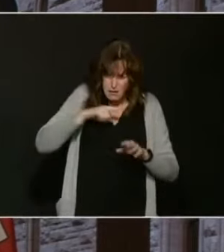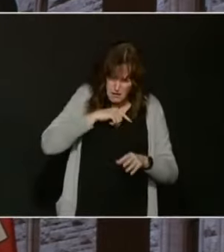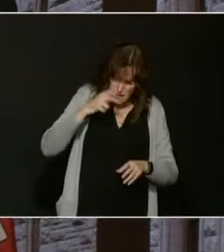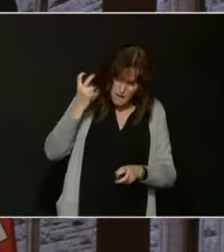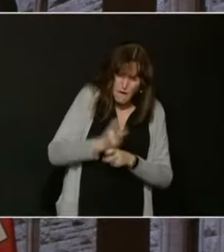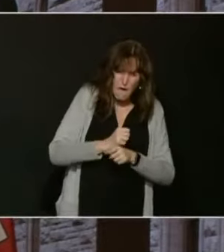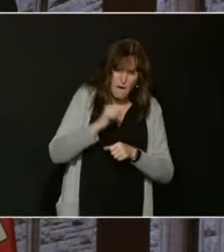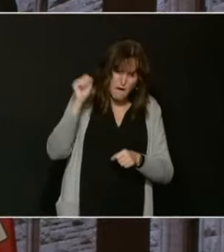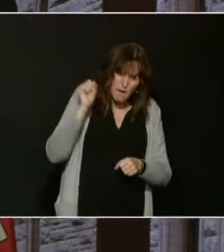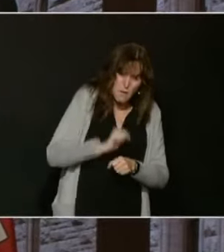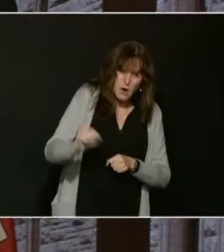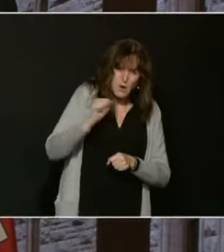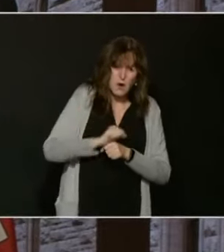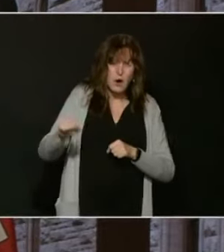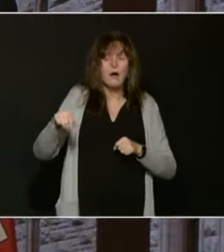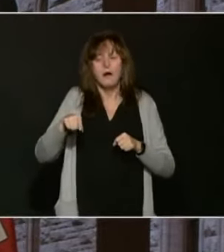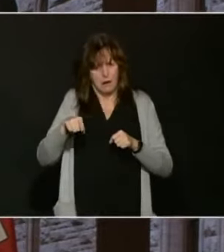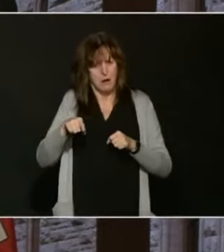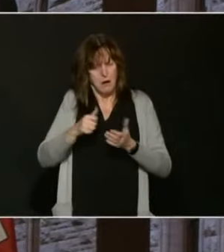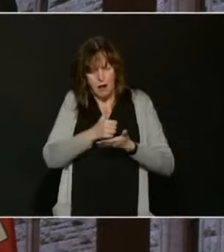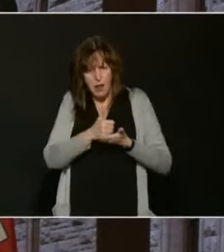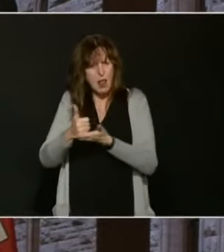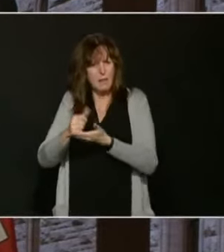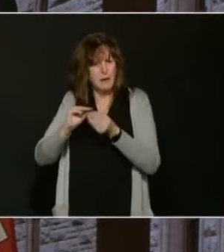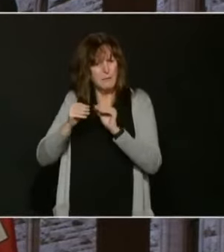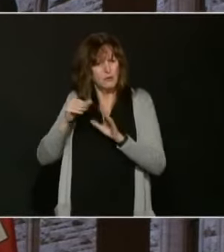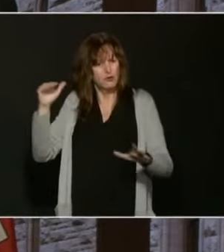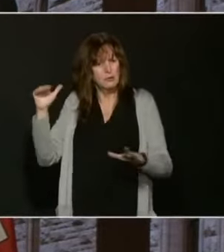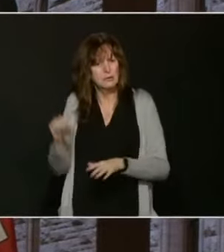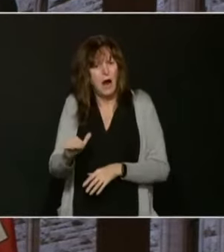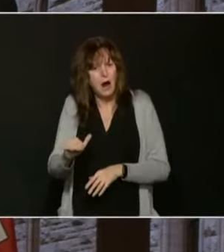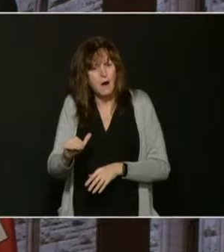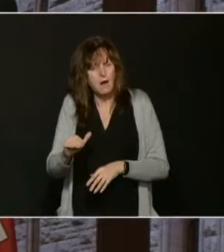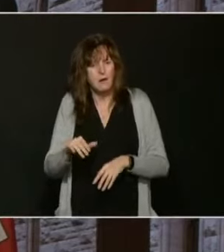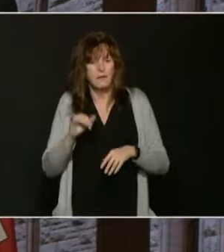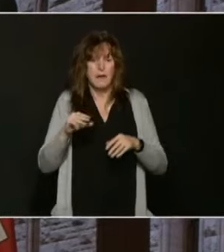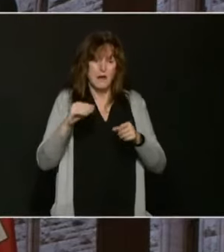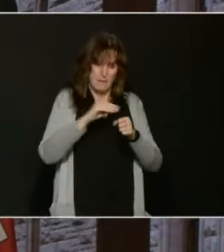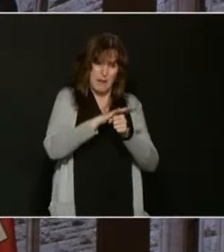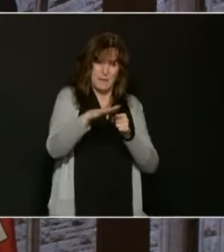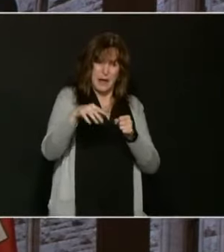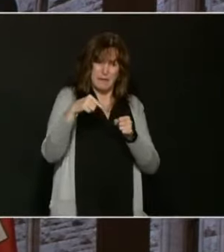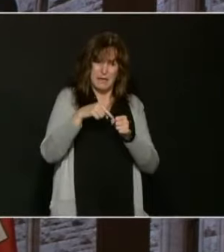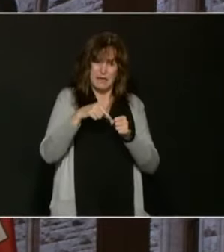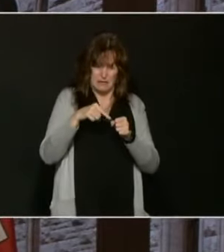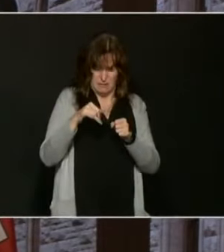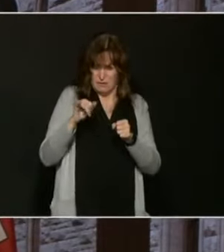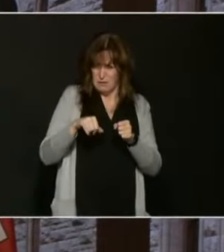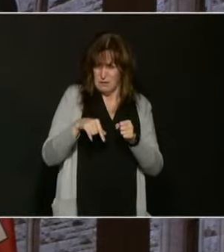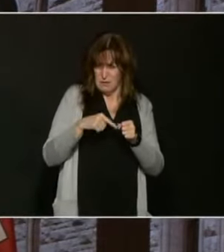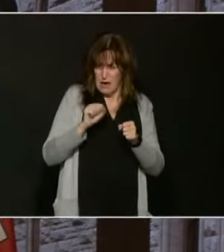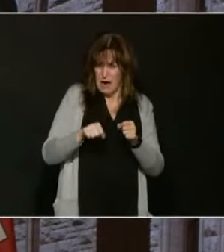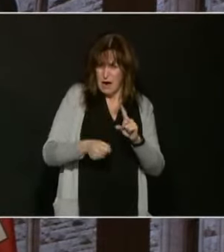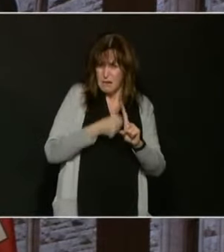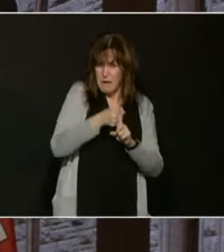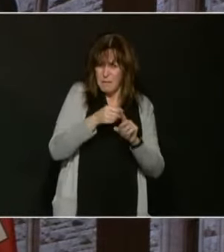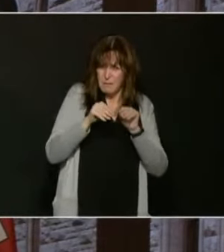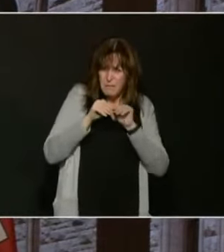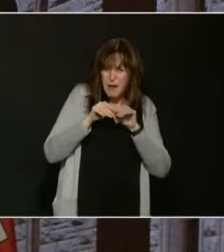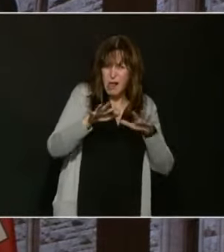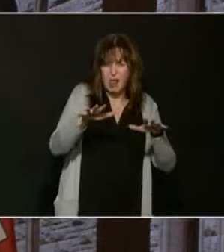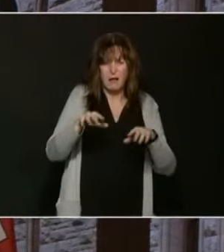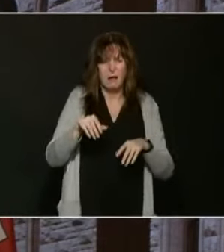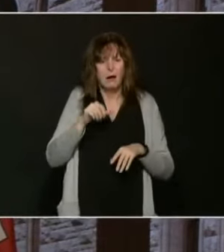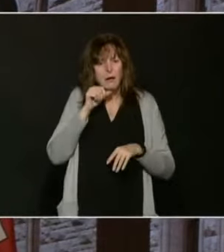down. There's still some numbers. There always will be. That's what a pandemic is about. As I said, it's not a nundemic, it's a pandemic, and we've been able